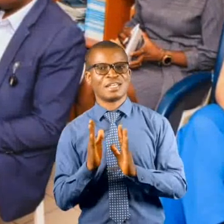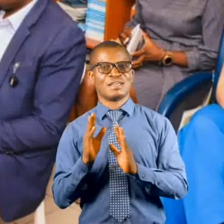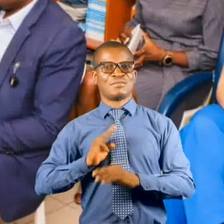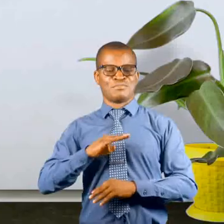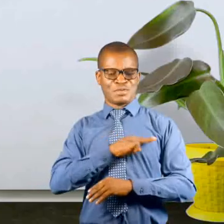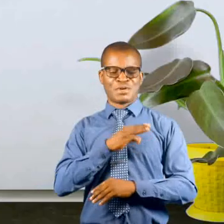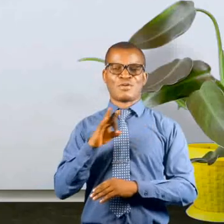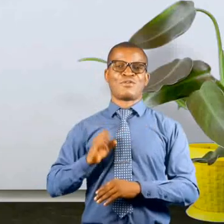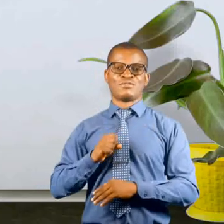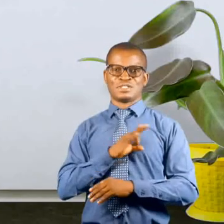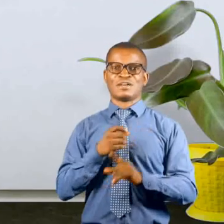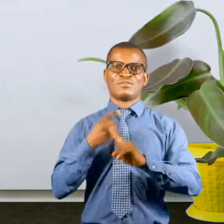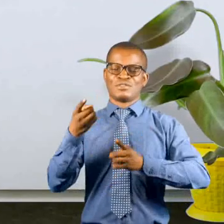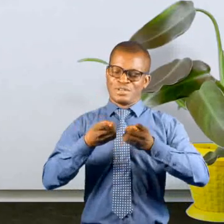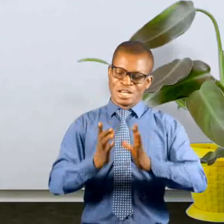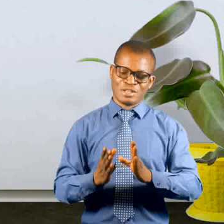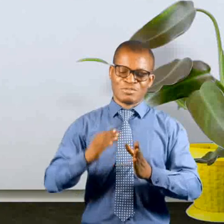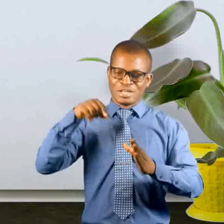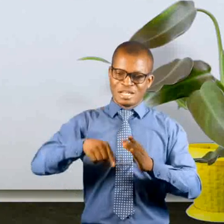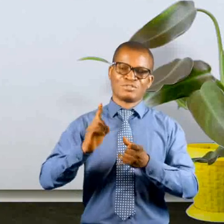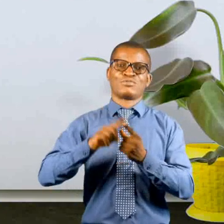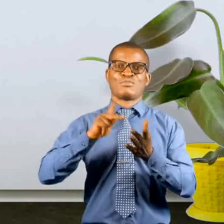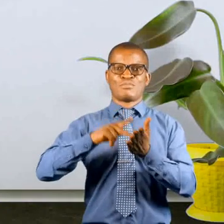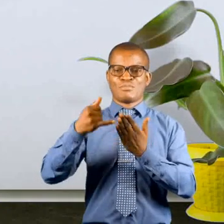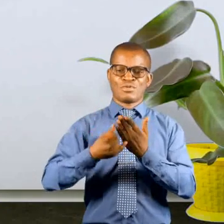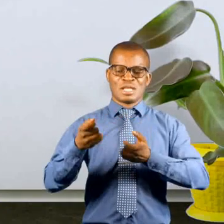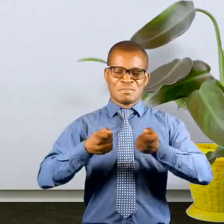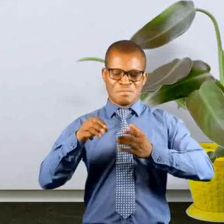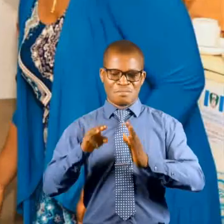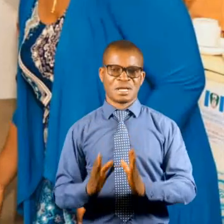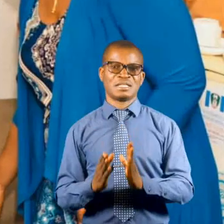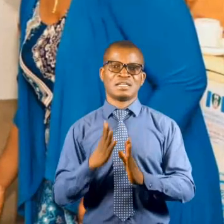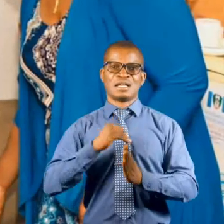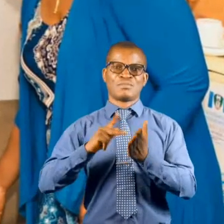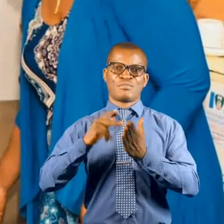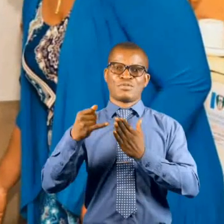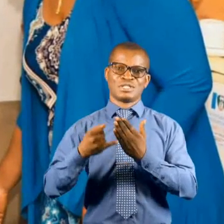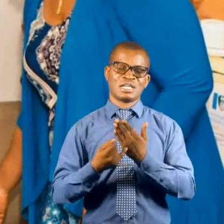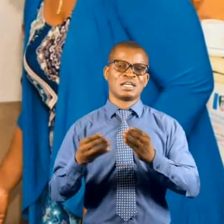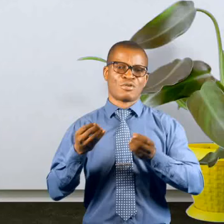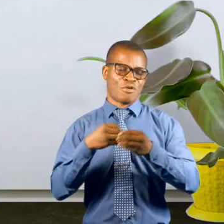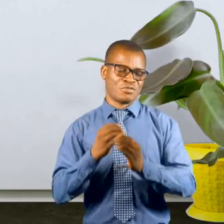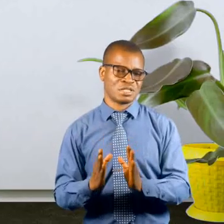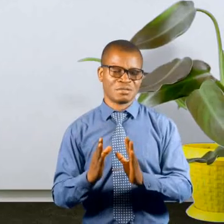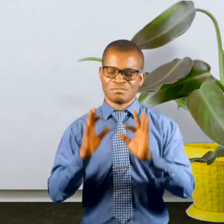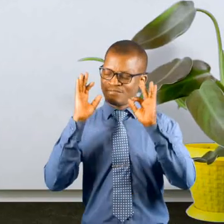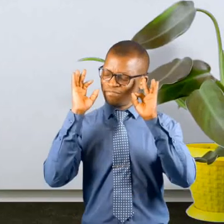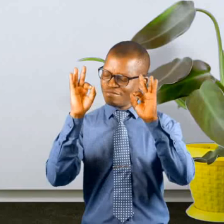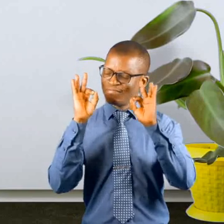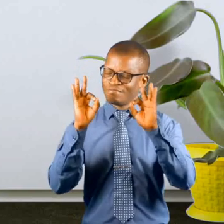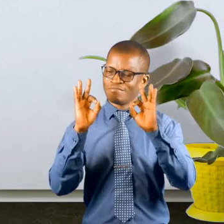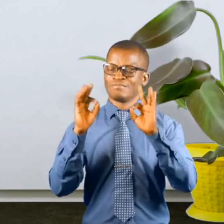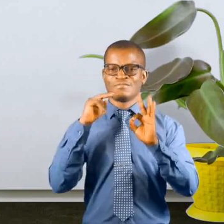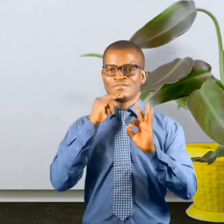diligent, passionate members of staff, from the directors down to the project managers and the project officers. They're really